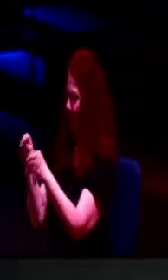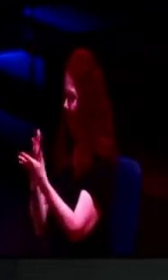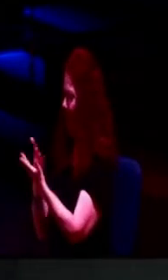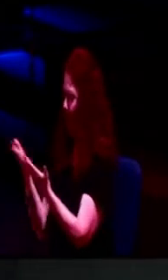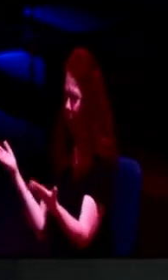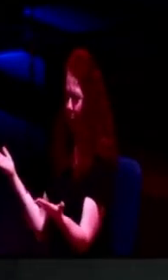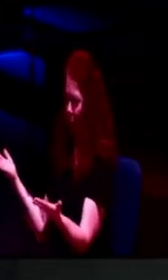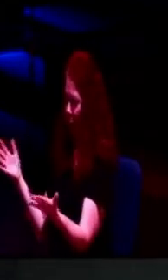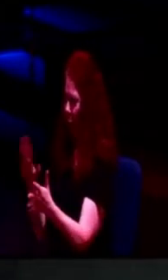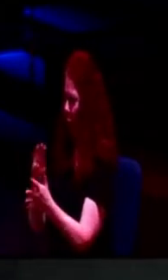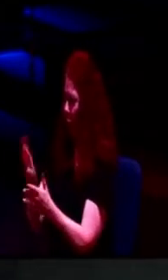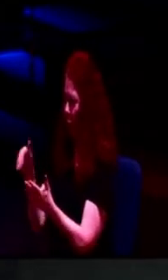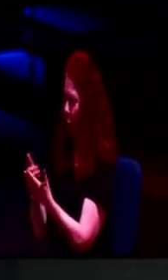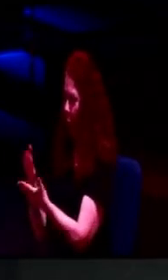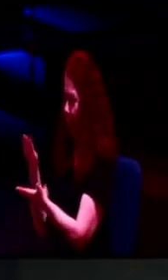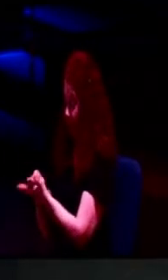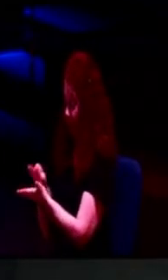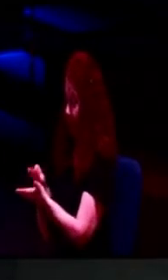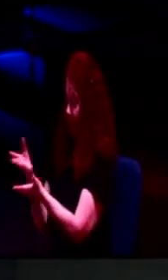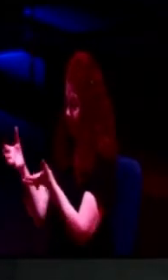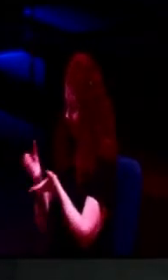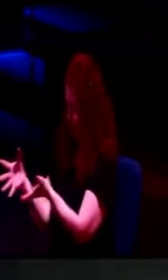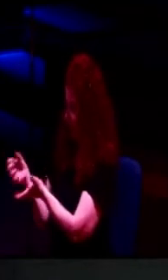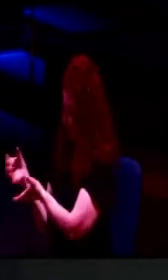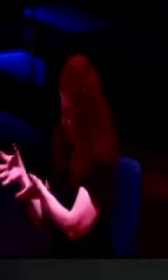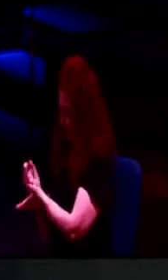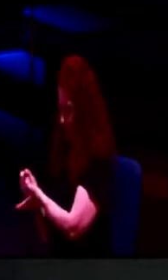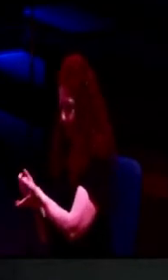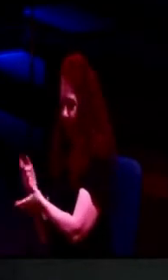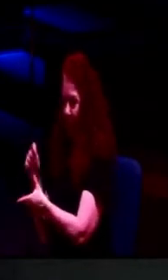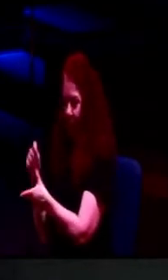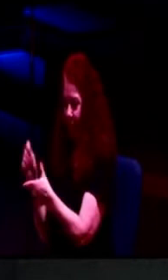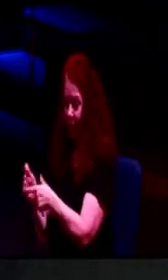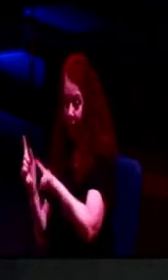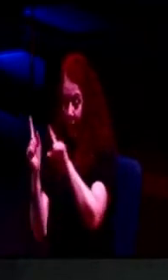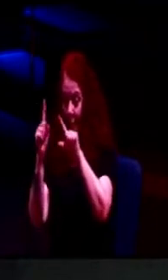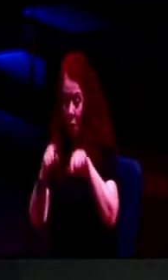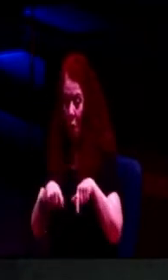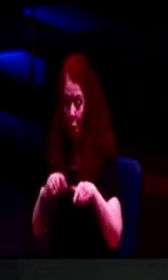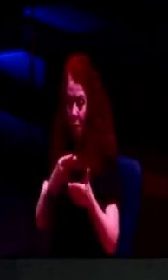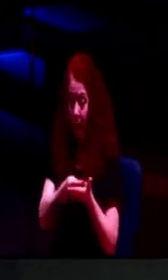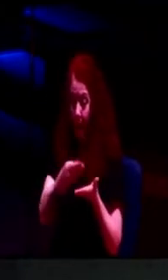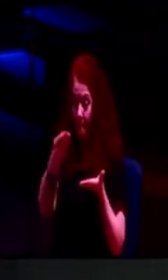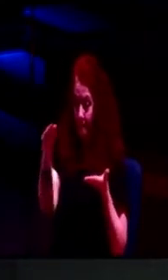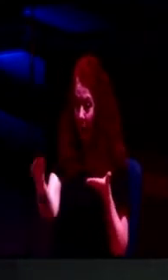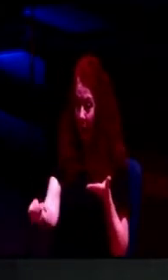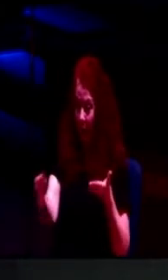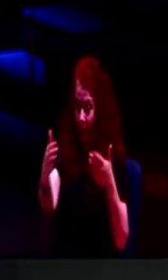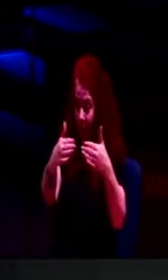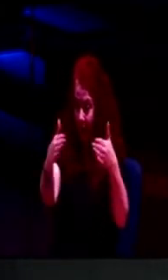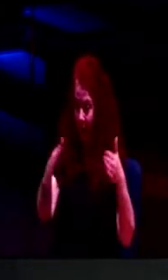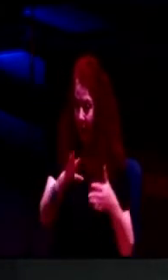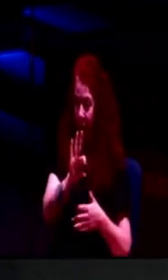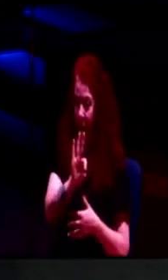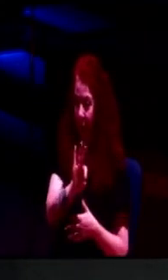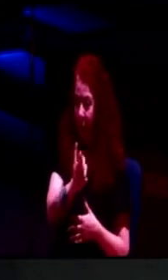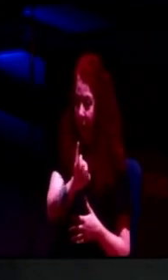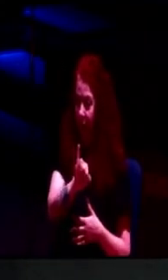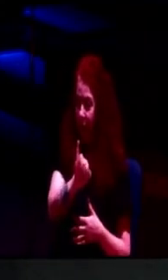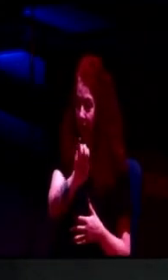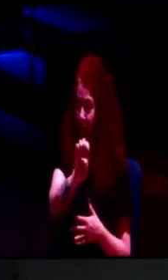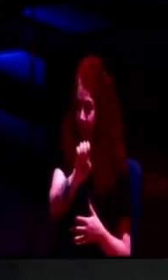on, in verse 45, he says, again, the kingdom of heaven is like a merchant looking for fine